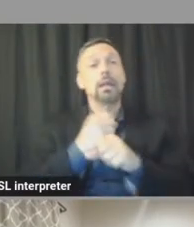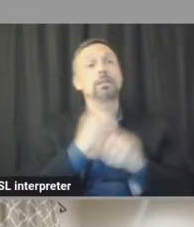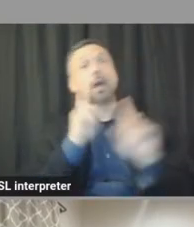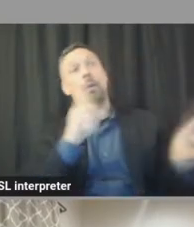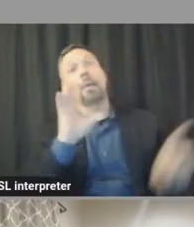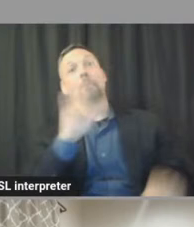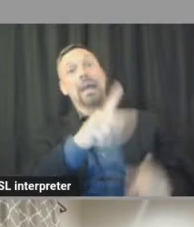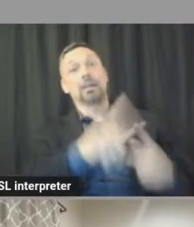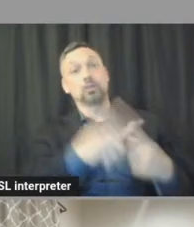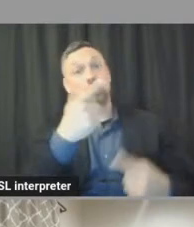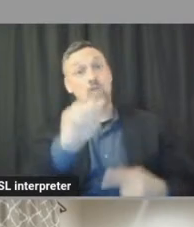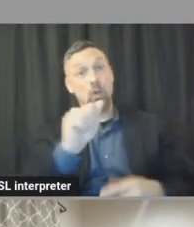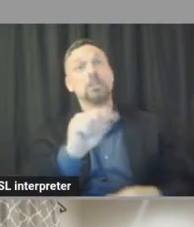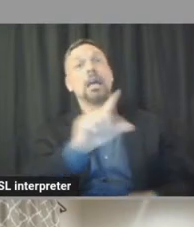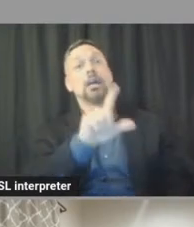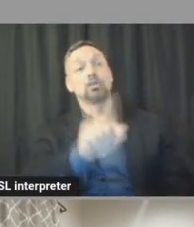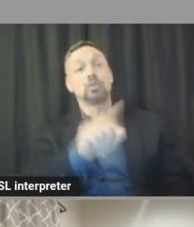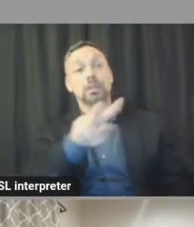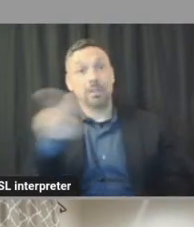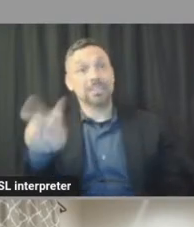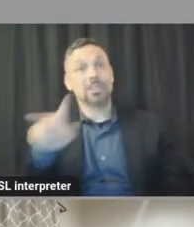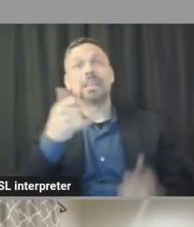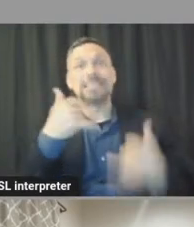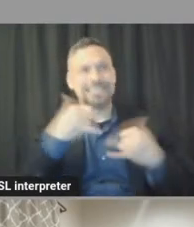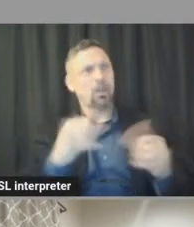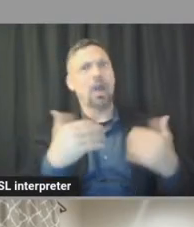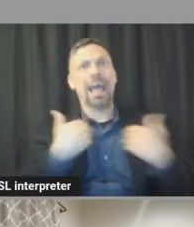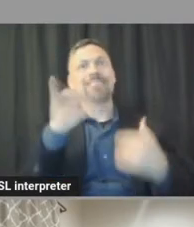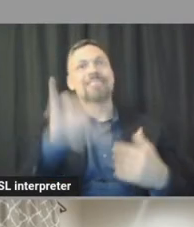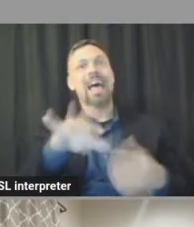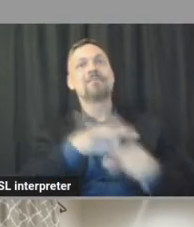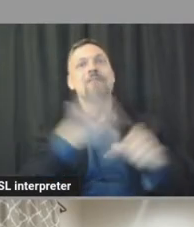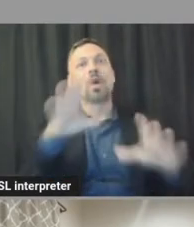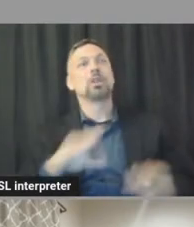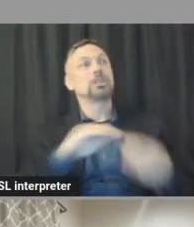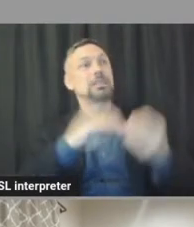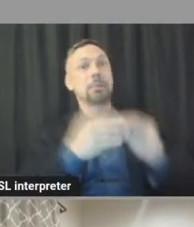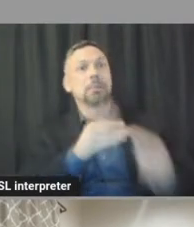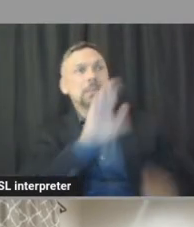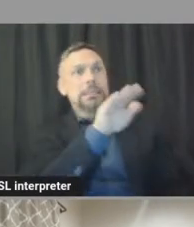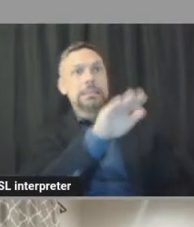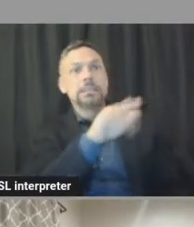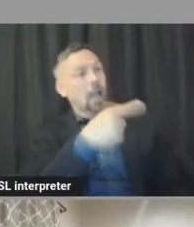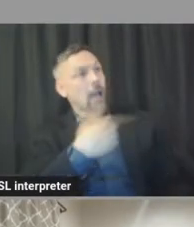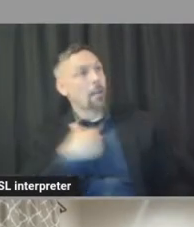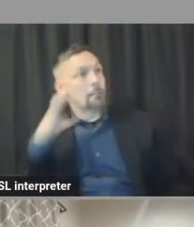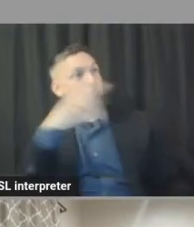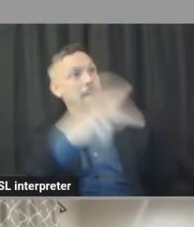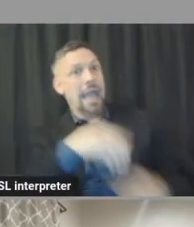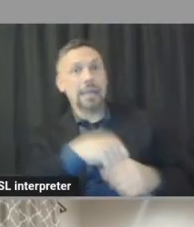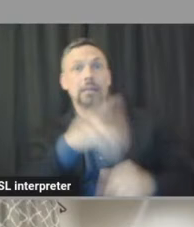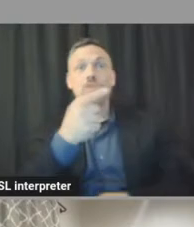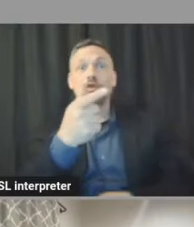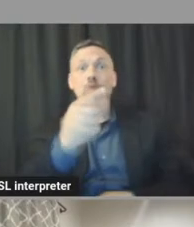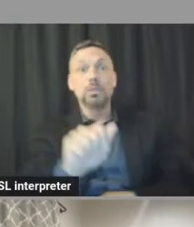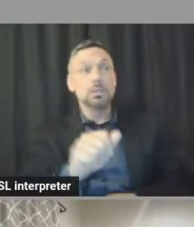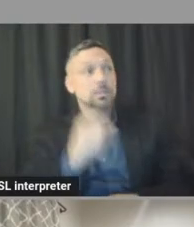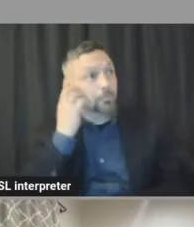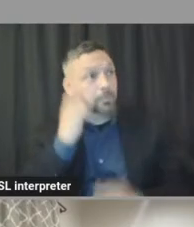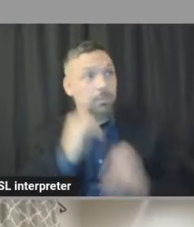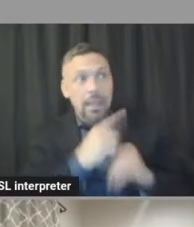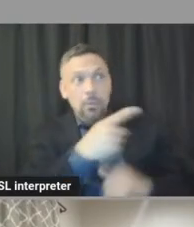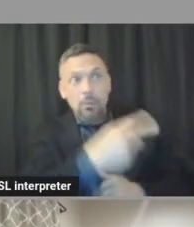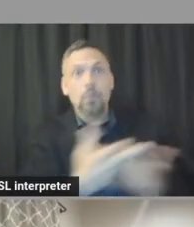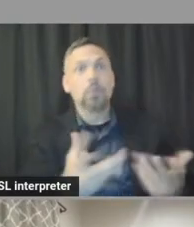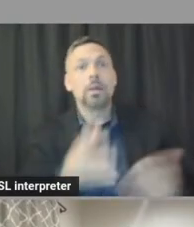2022 again. She still had that voter's number in her phone and she reached back out to say, hey, I'm back in Georgia. How are you doing?